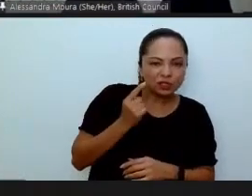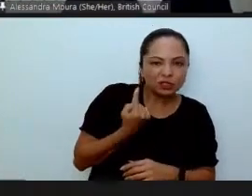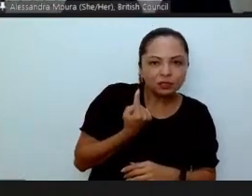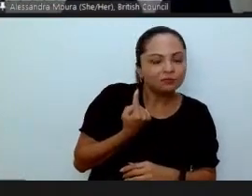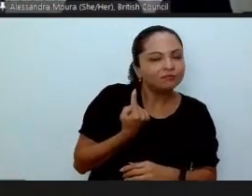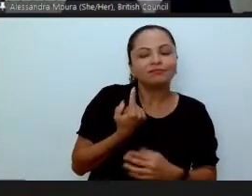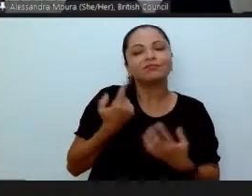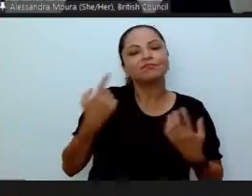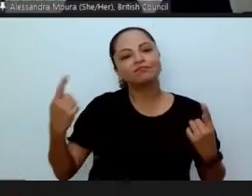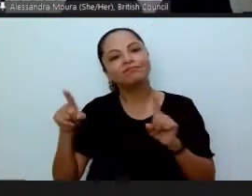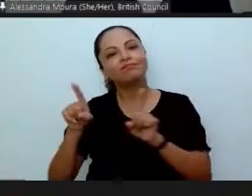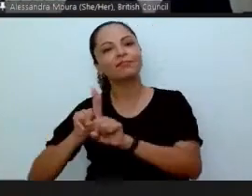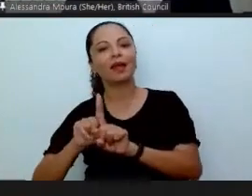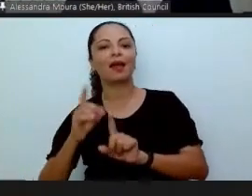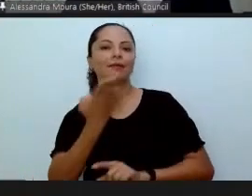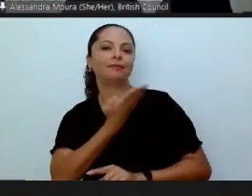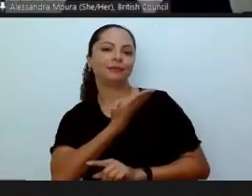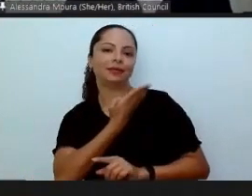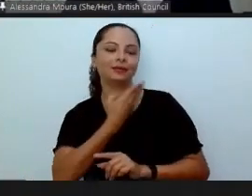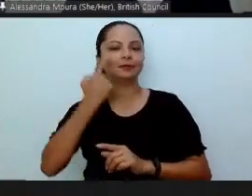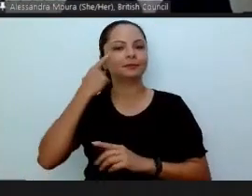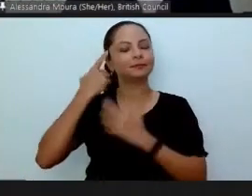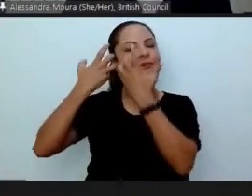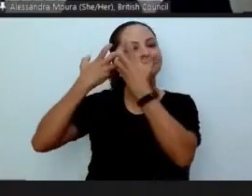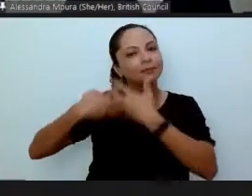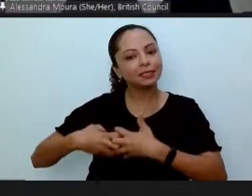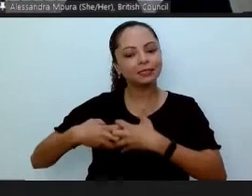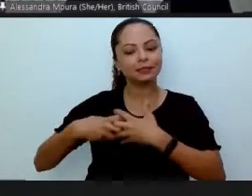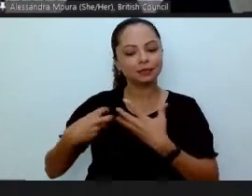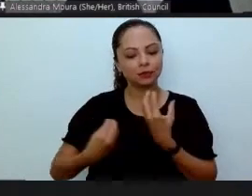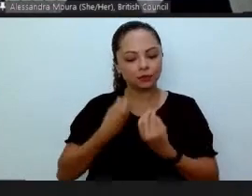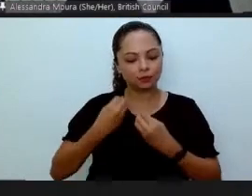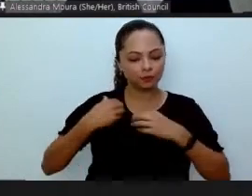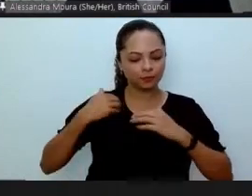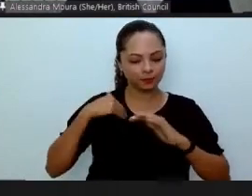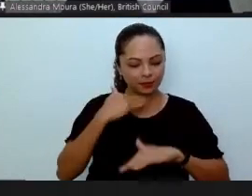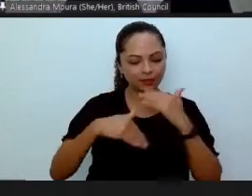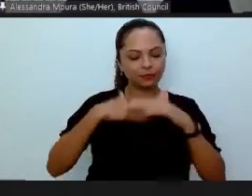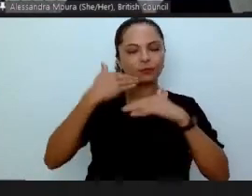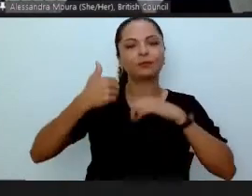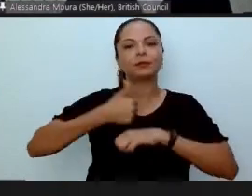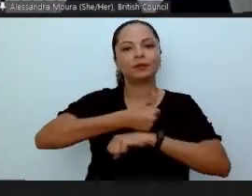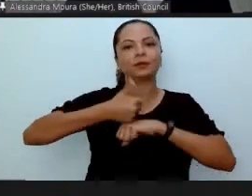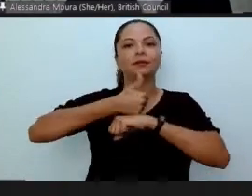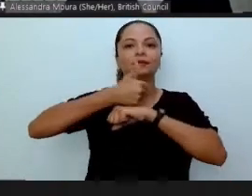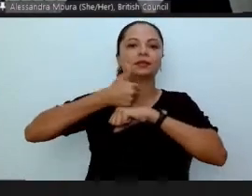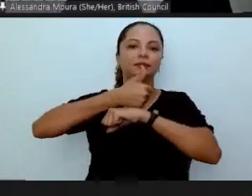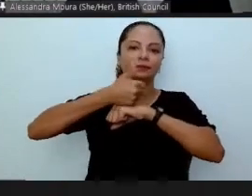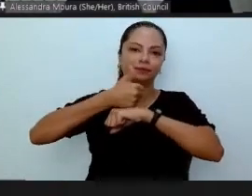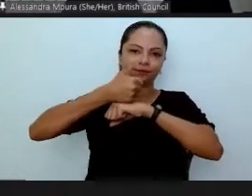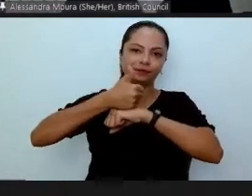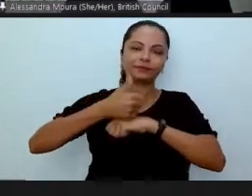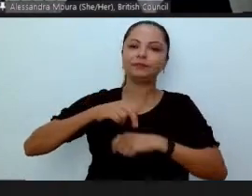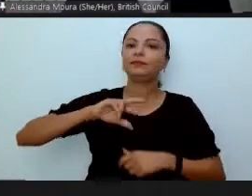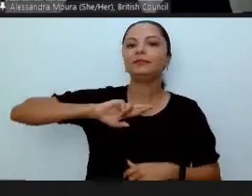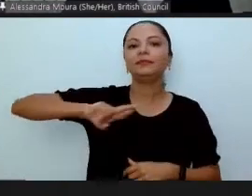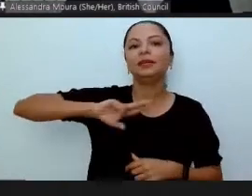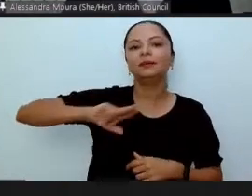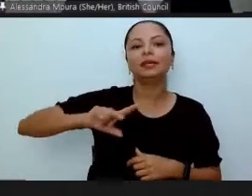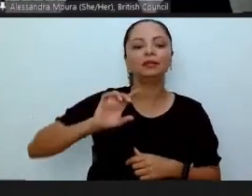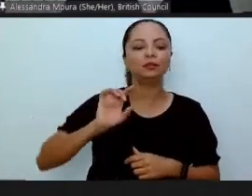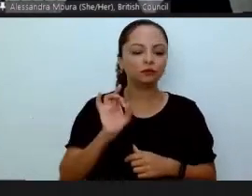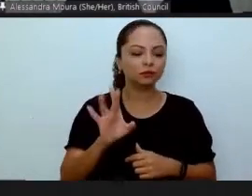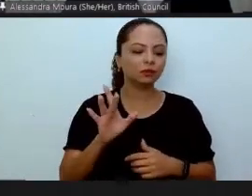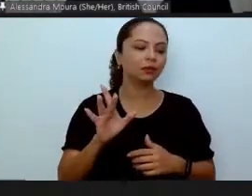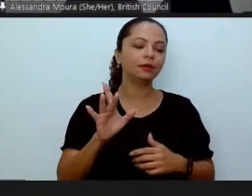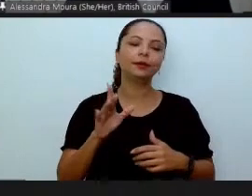development not as something you do formally when you sit down to a webinar or go to a conference, etc., but it's something that you just keep in mind